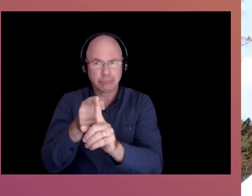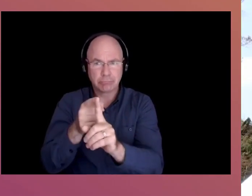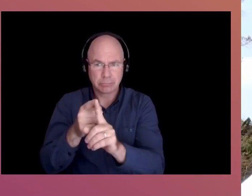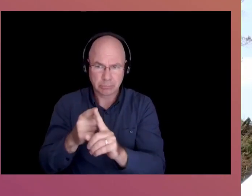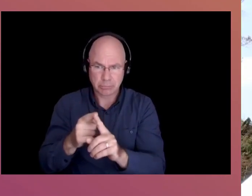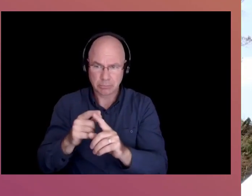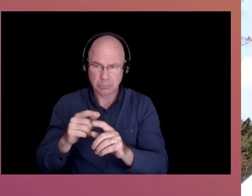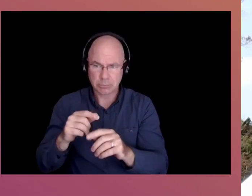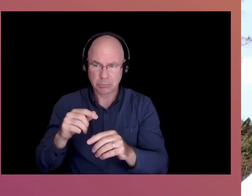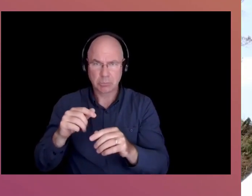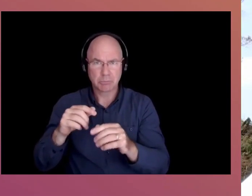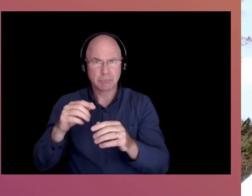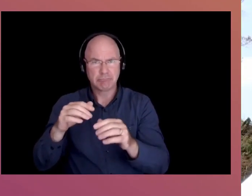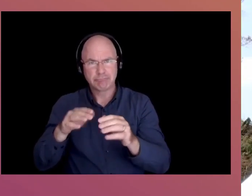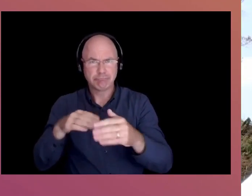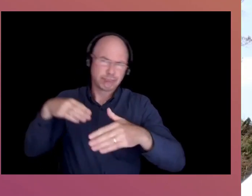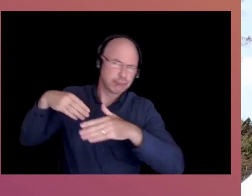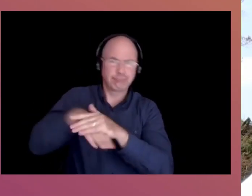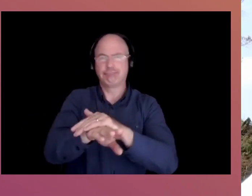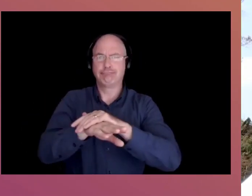and also maybe